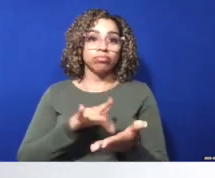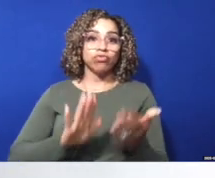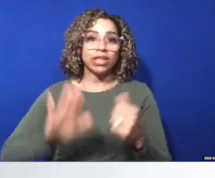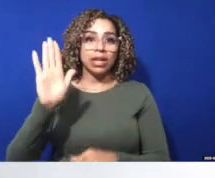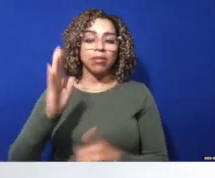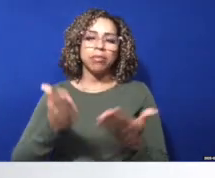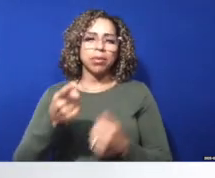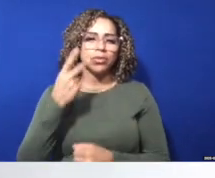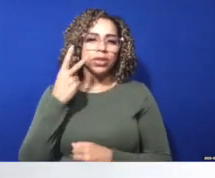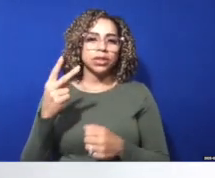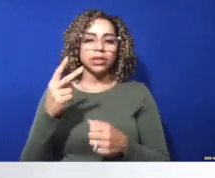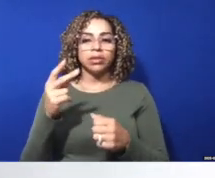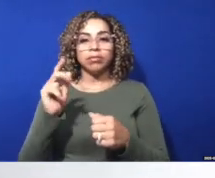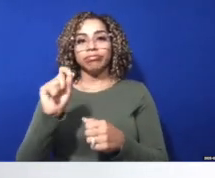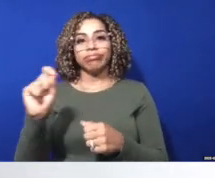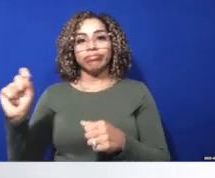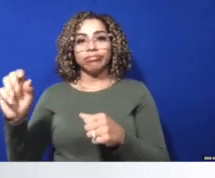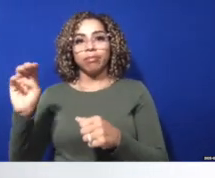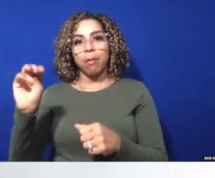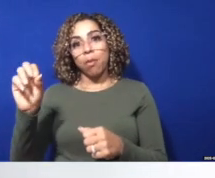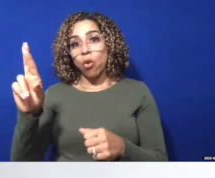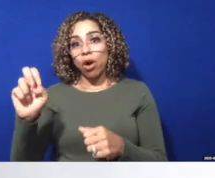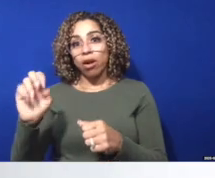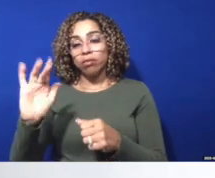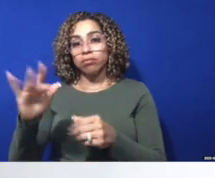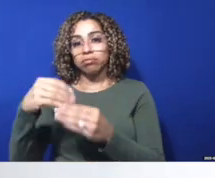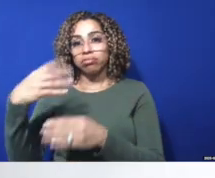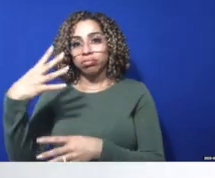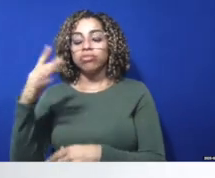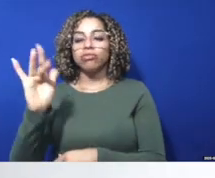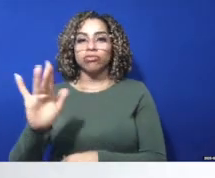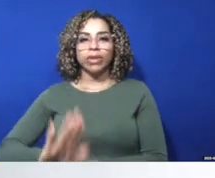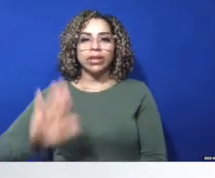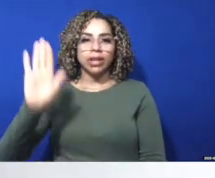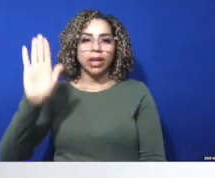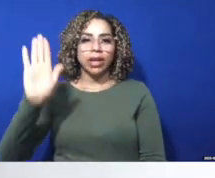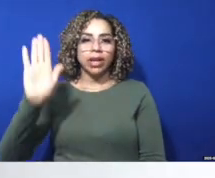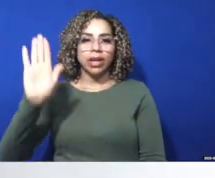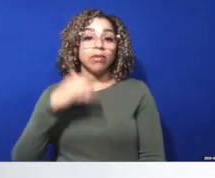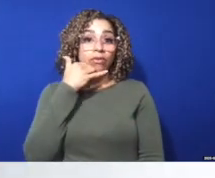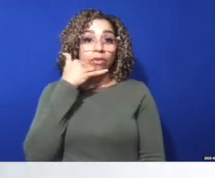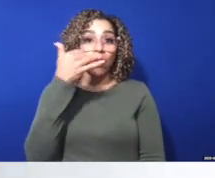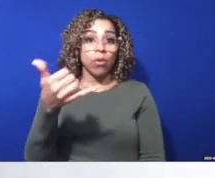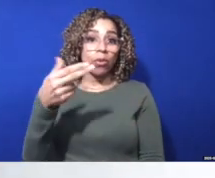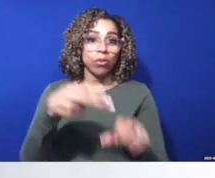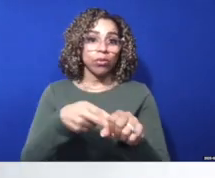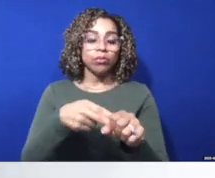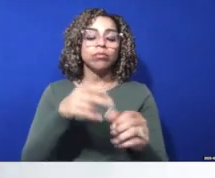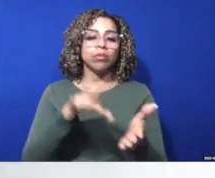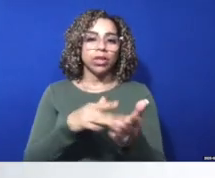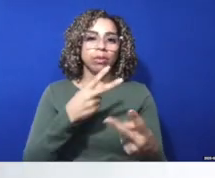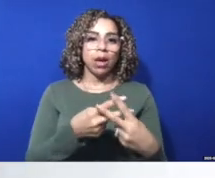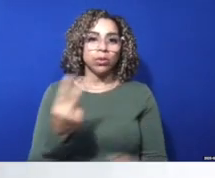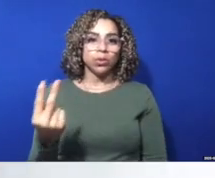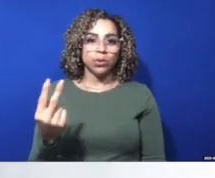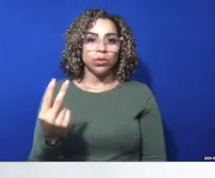tab. And if you're calling in by phone, please press #2 to raise your hand. Once your line is open,